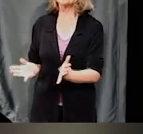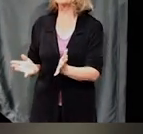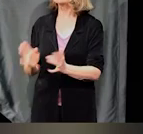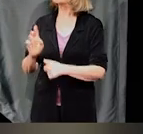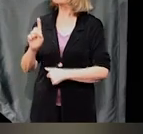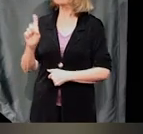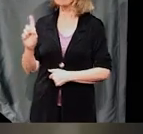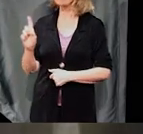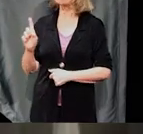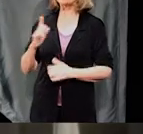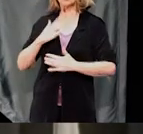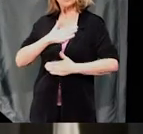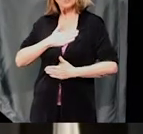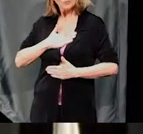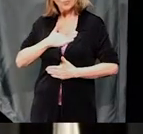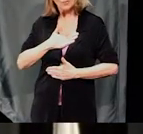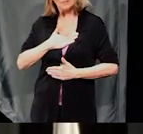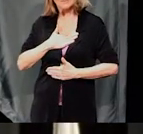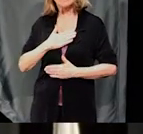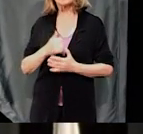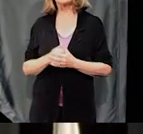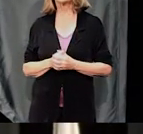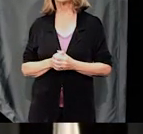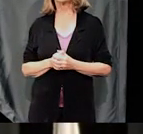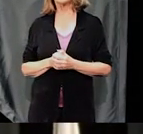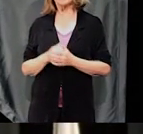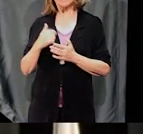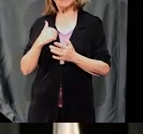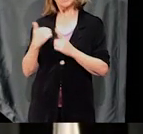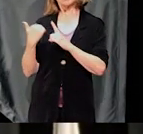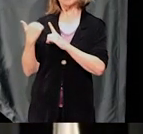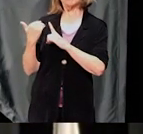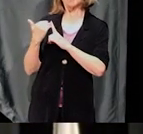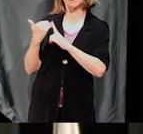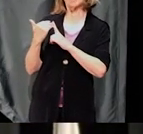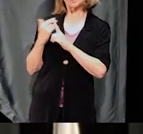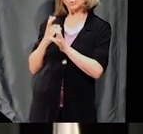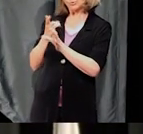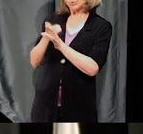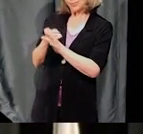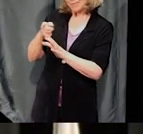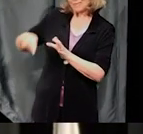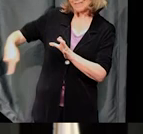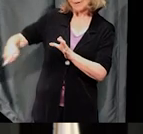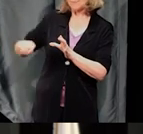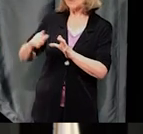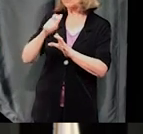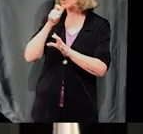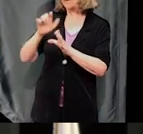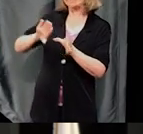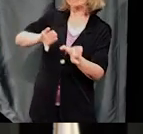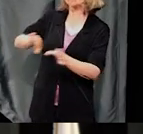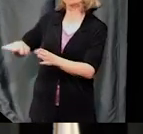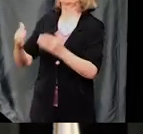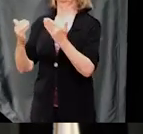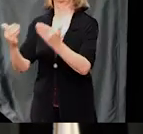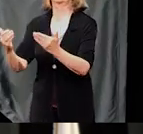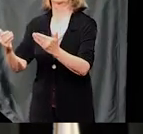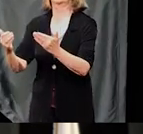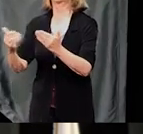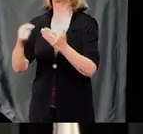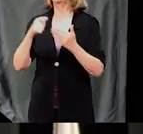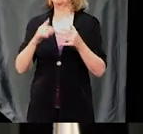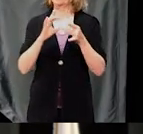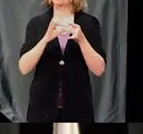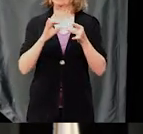be what we expected. It was a reminder to join their journey, not to overtake it. I believe this message